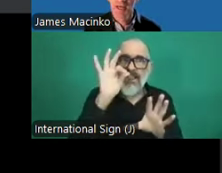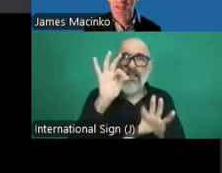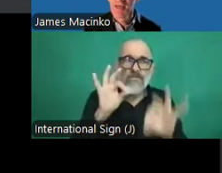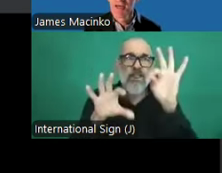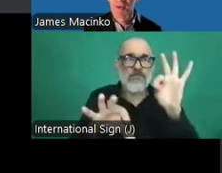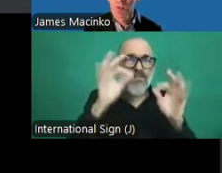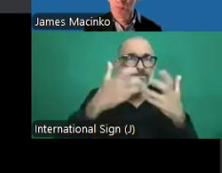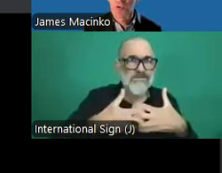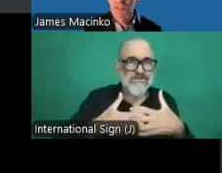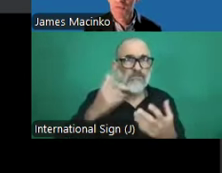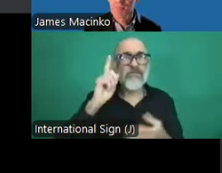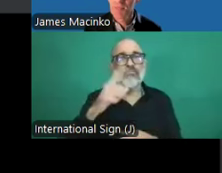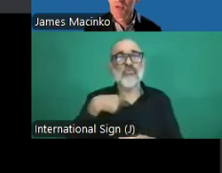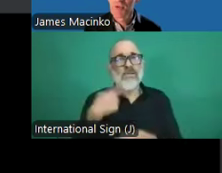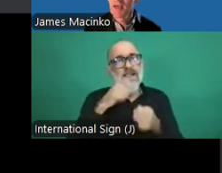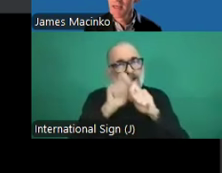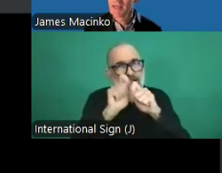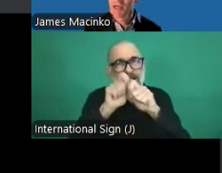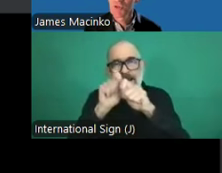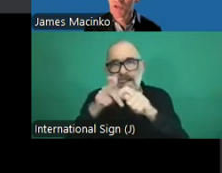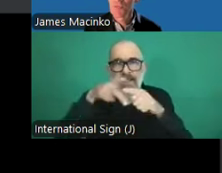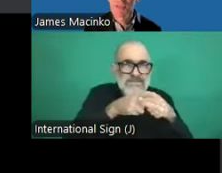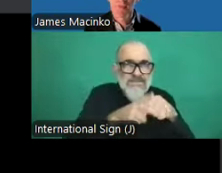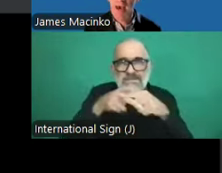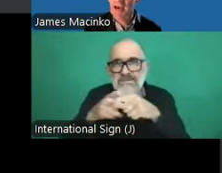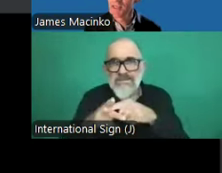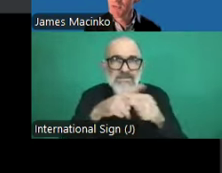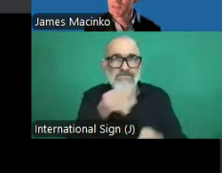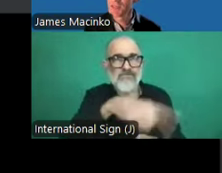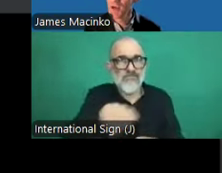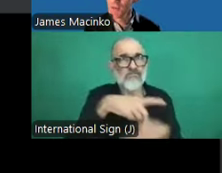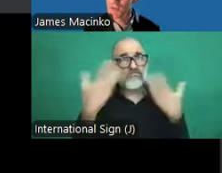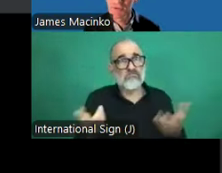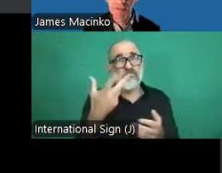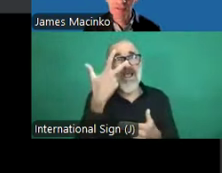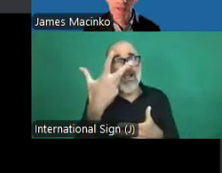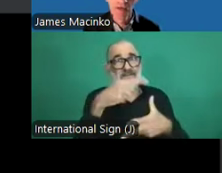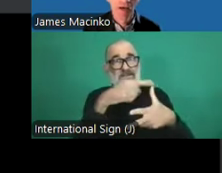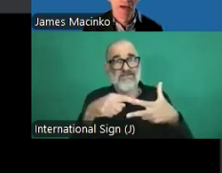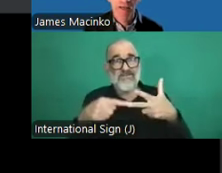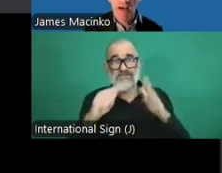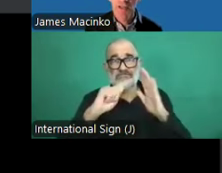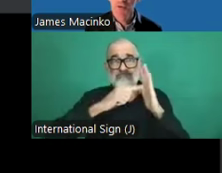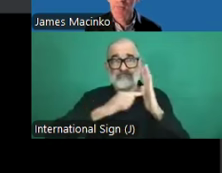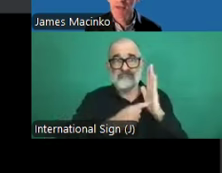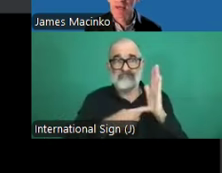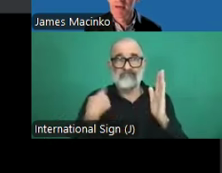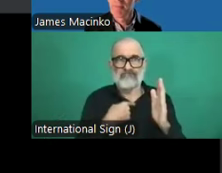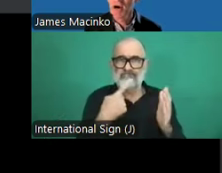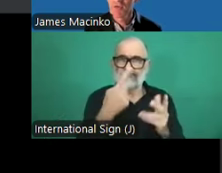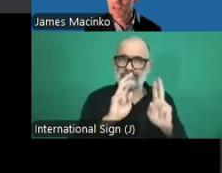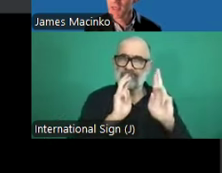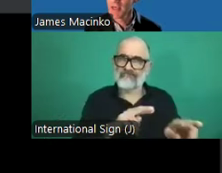coverage, that is the proportion of the people in a country who receive a package of essential health services, catastrophic